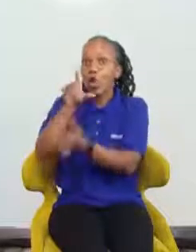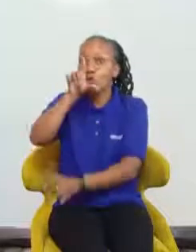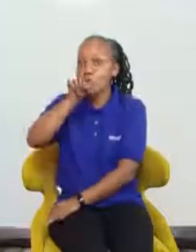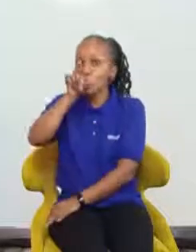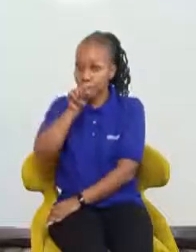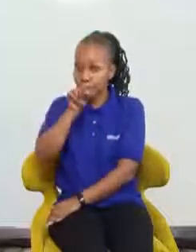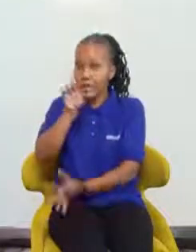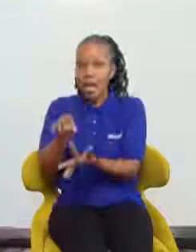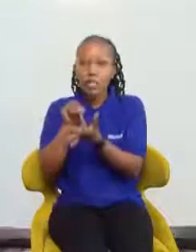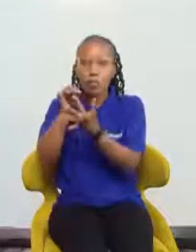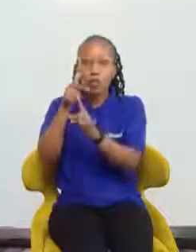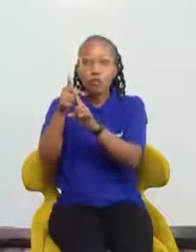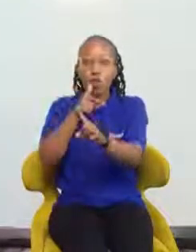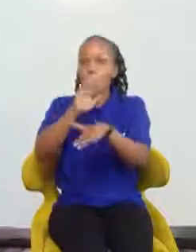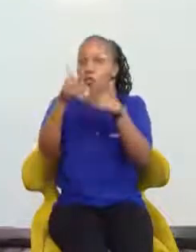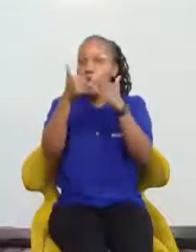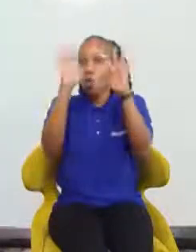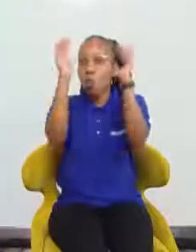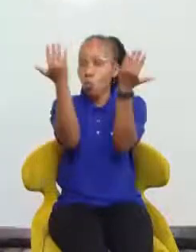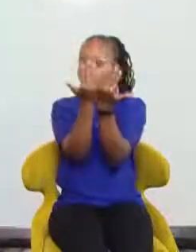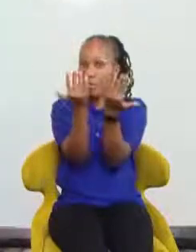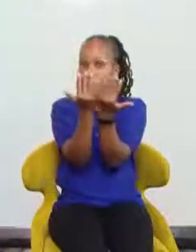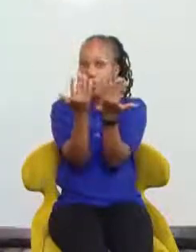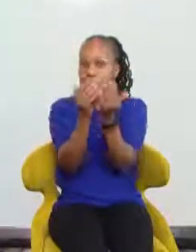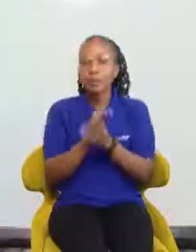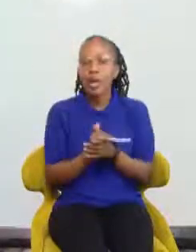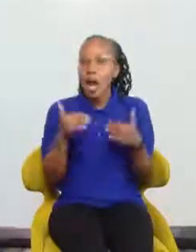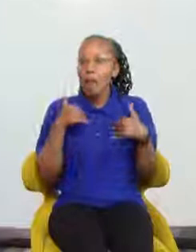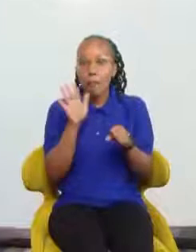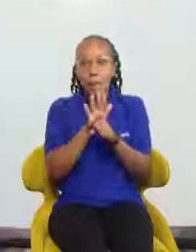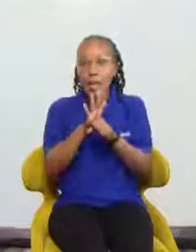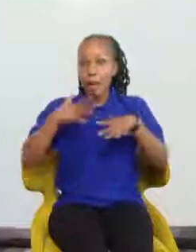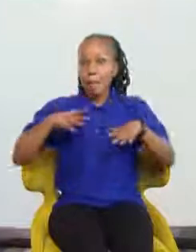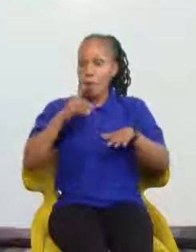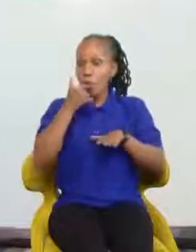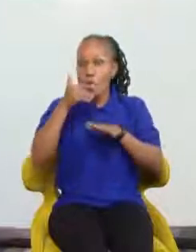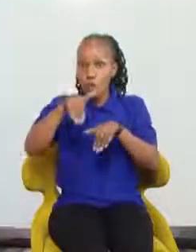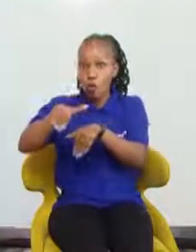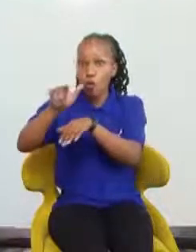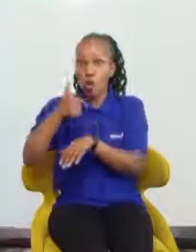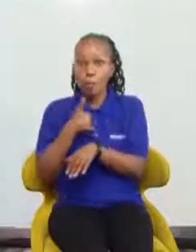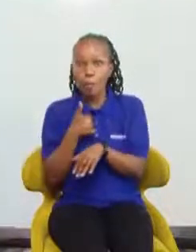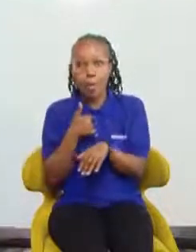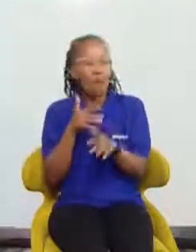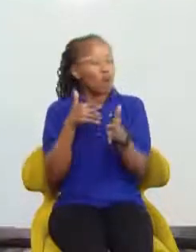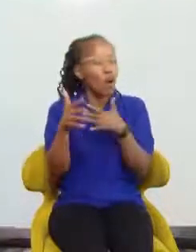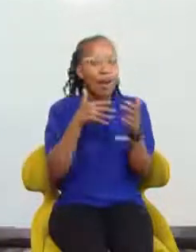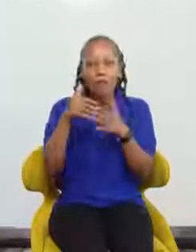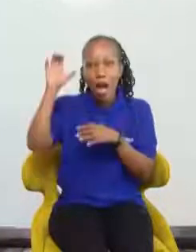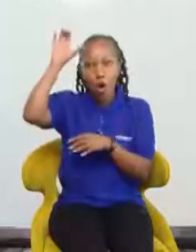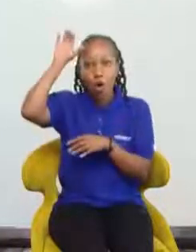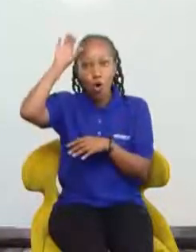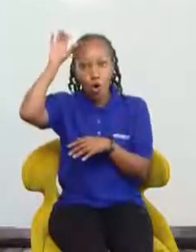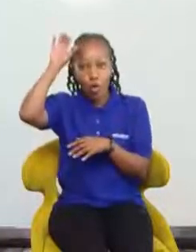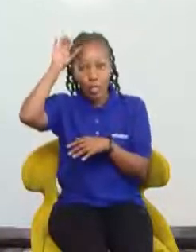especially from all over the world, even outside Kenya. I have many people who really follow me and follow my content, whatever content I put on social